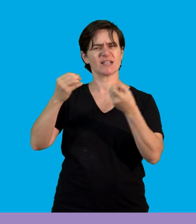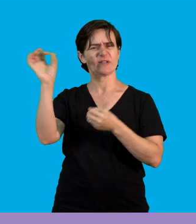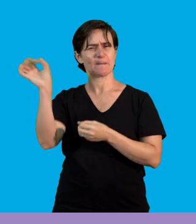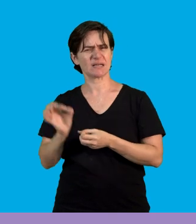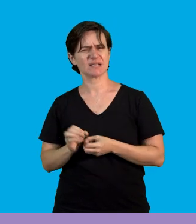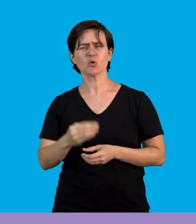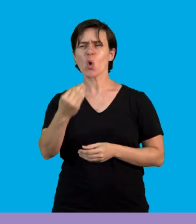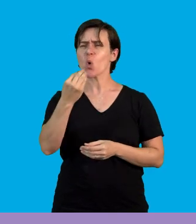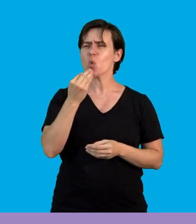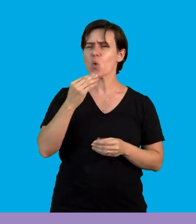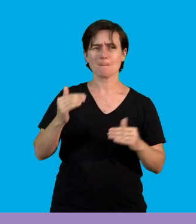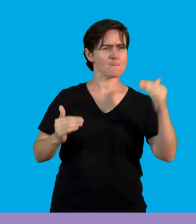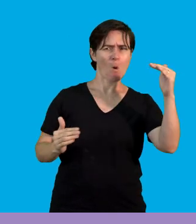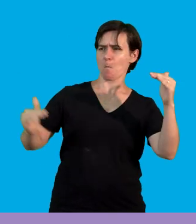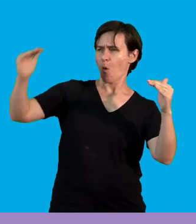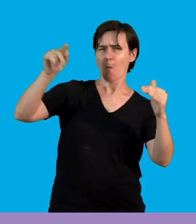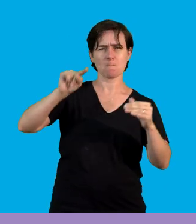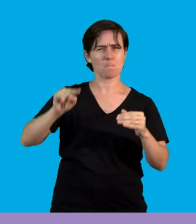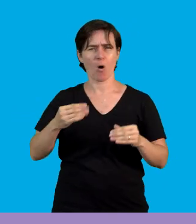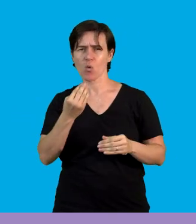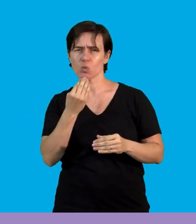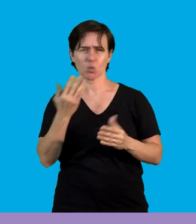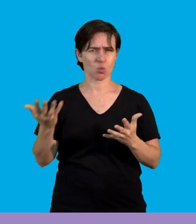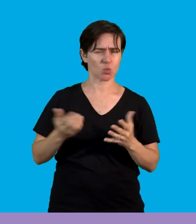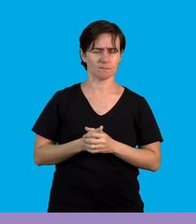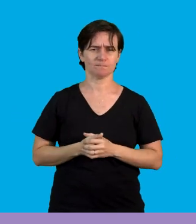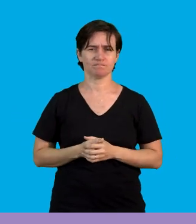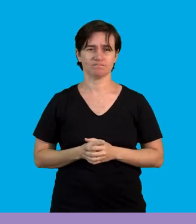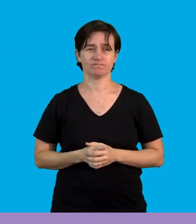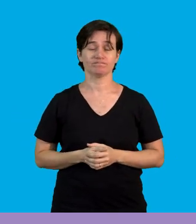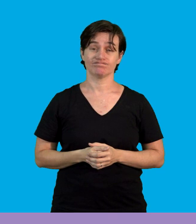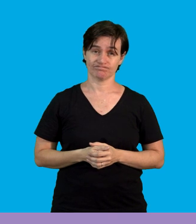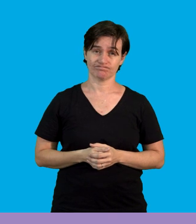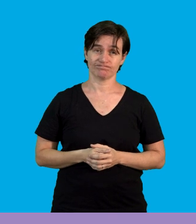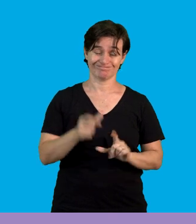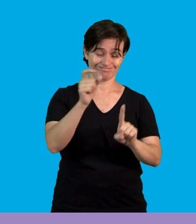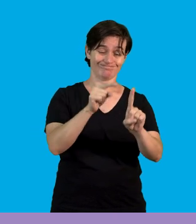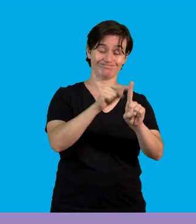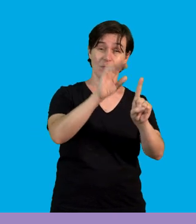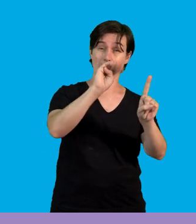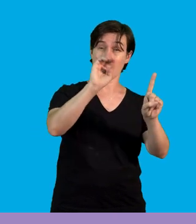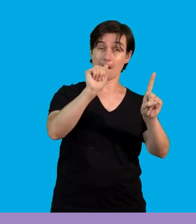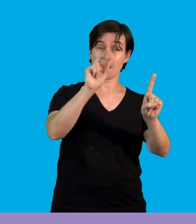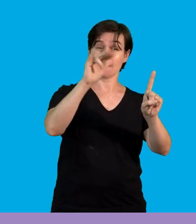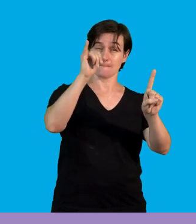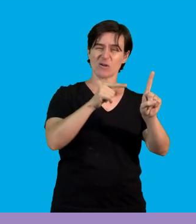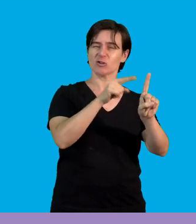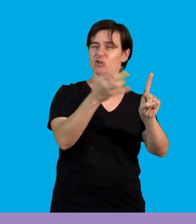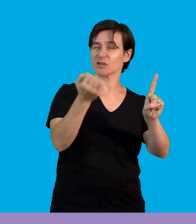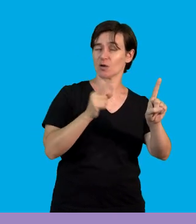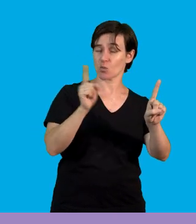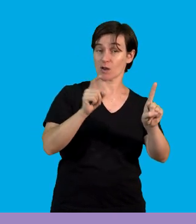70%. Who obtained more marks between the two learners? The first one, Mary,